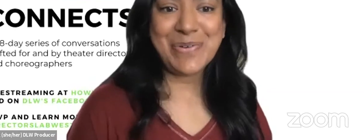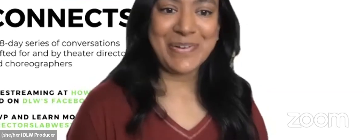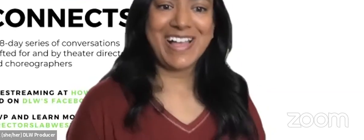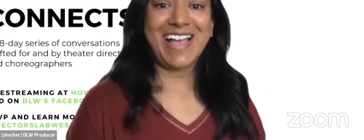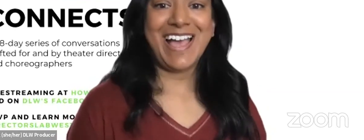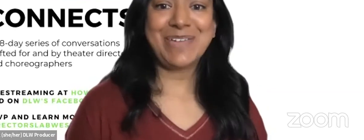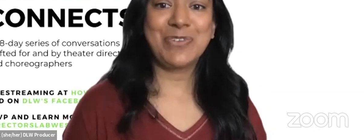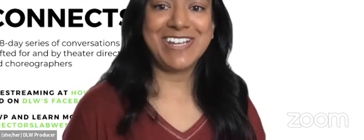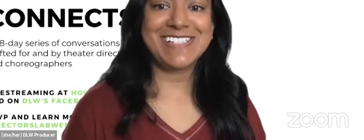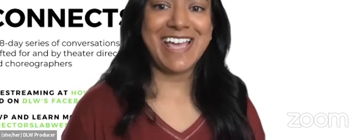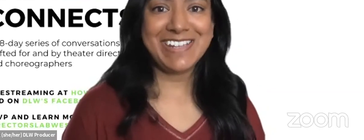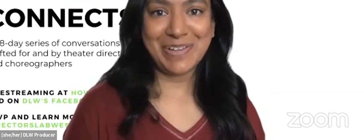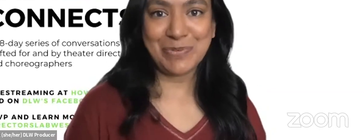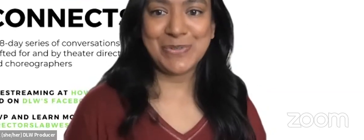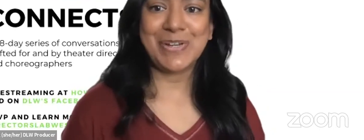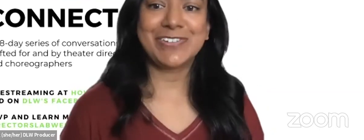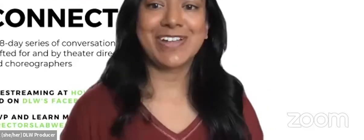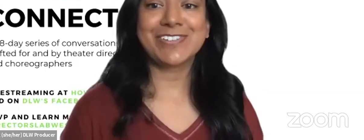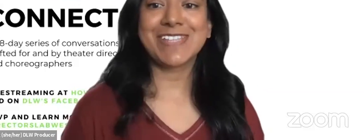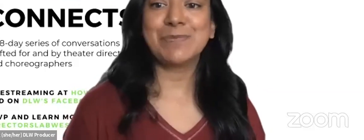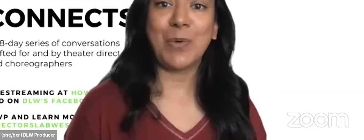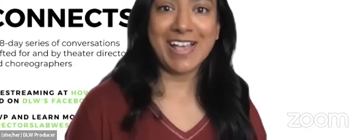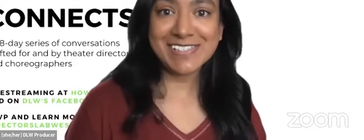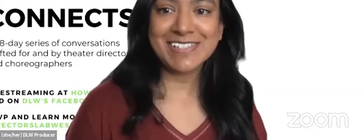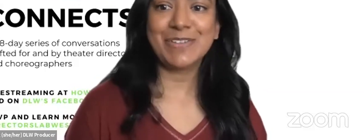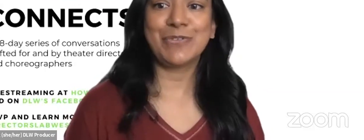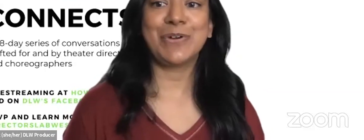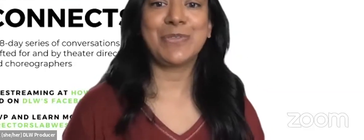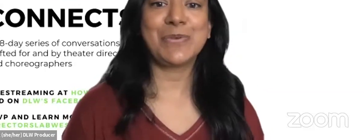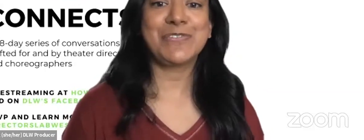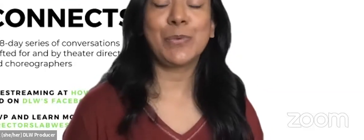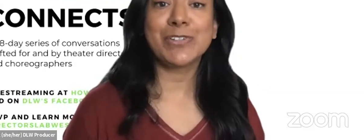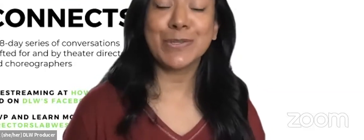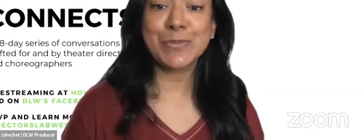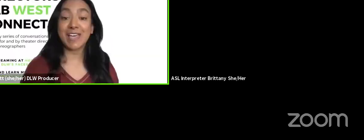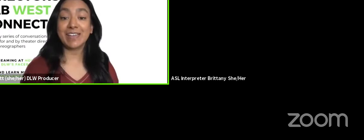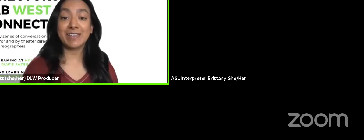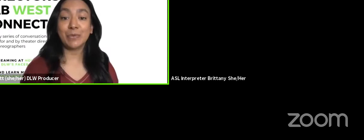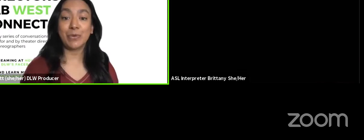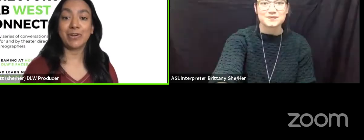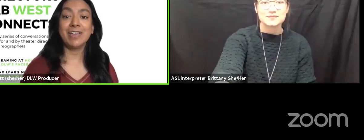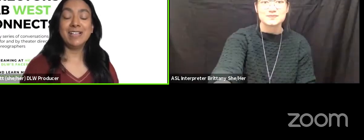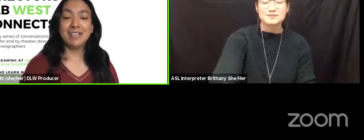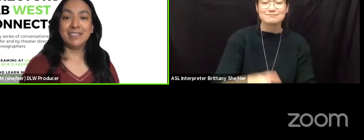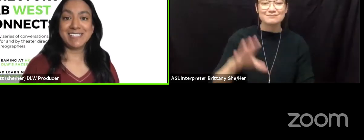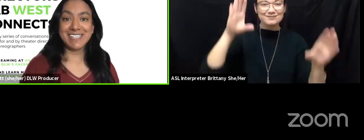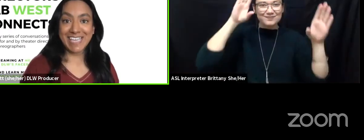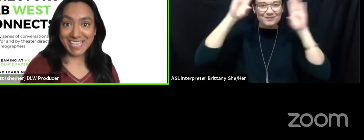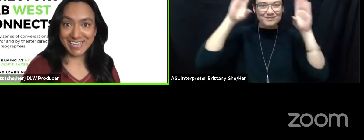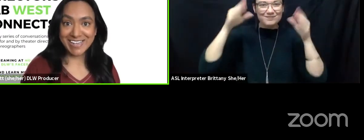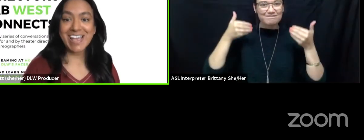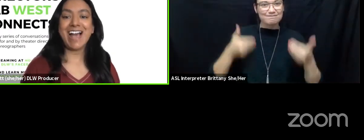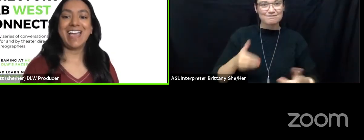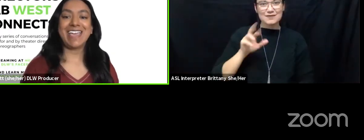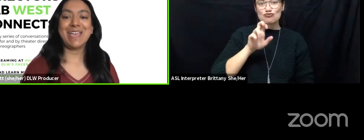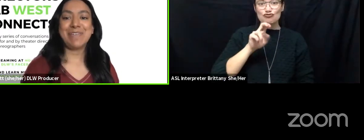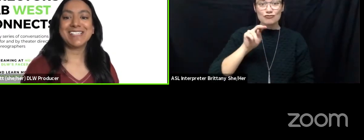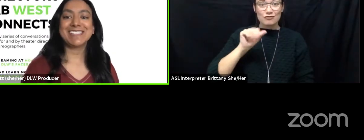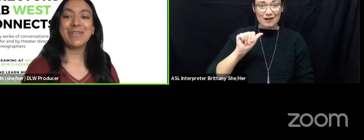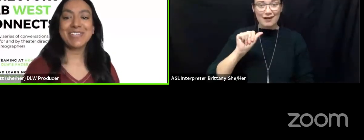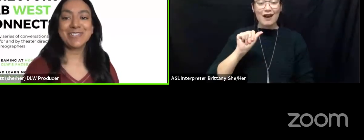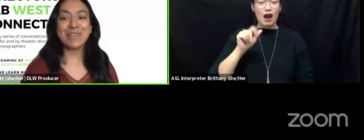Hello, I'm Reena Dutt, a producer at Directors Lab West. For those of you who are low-sighted or listening in, I